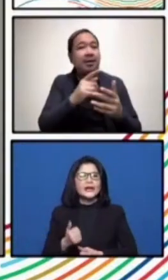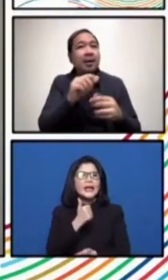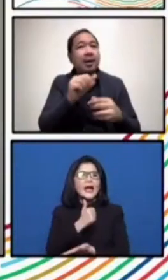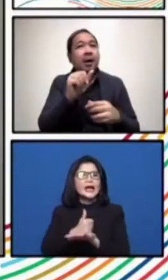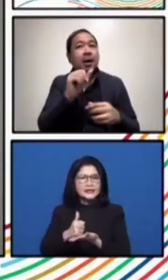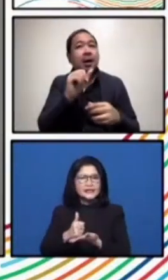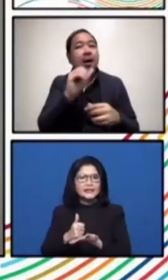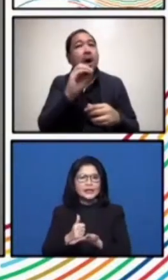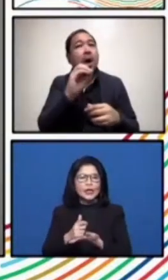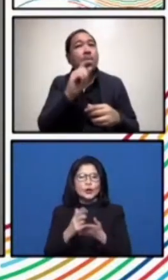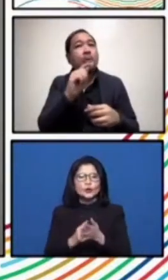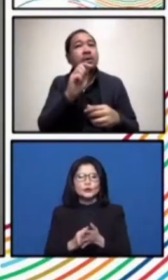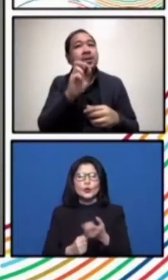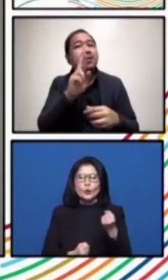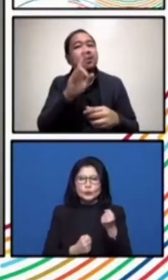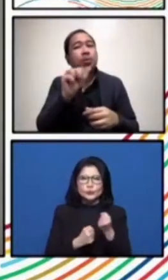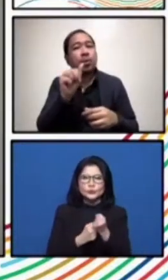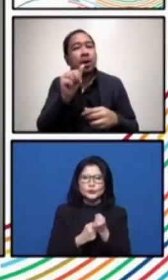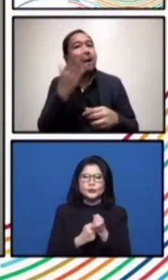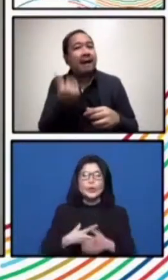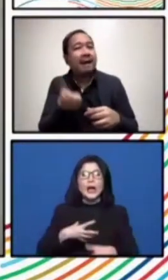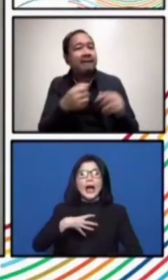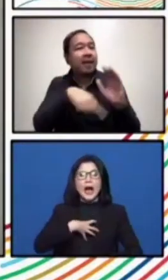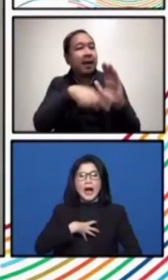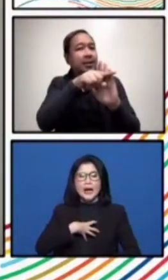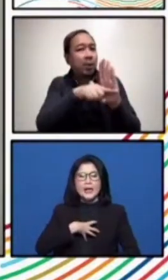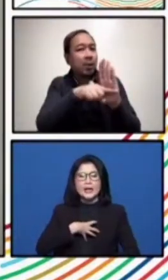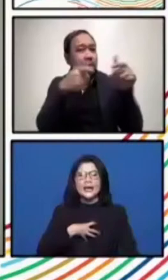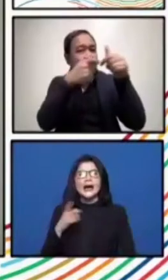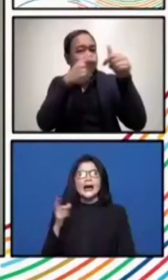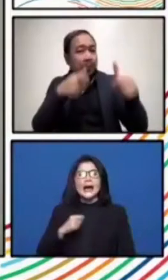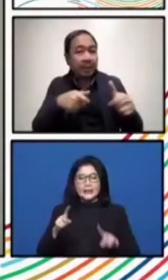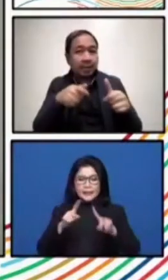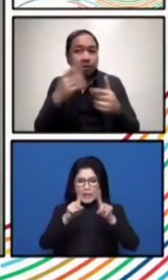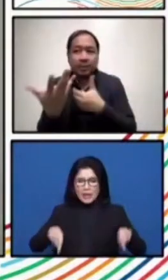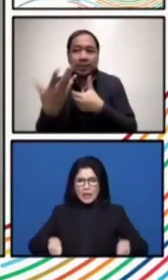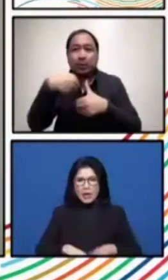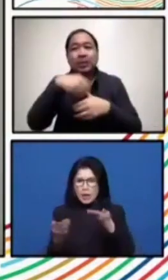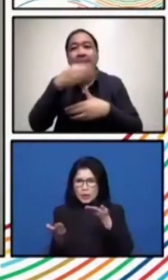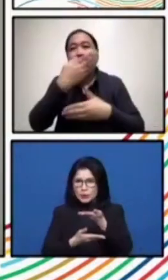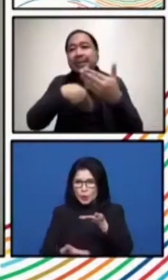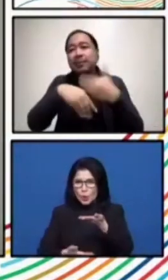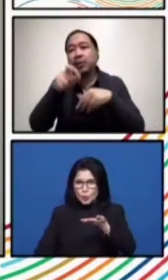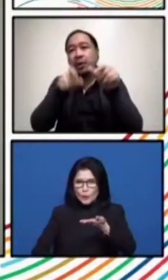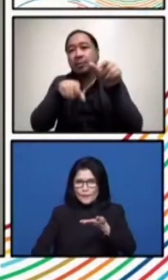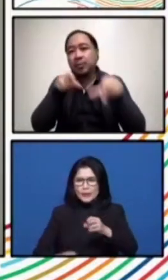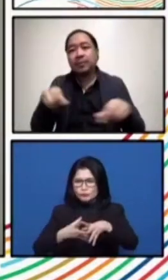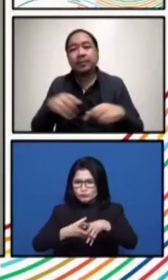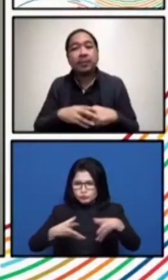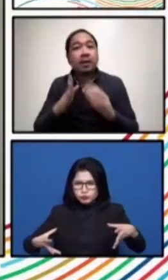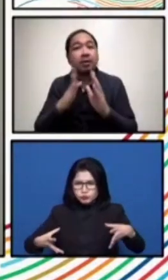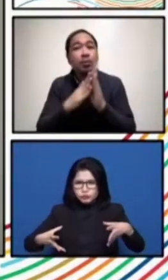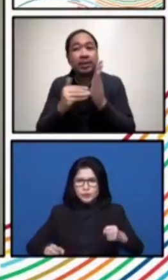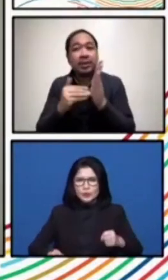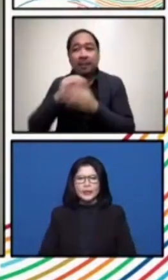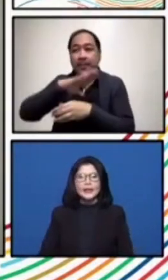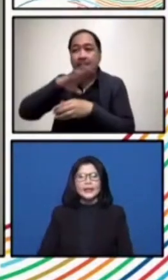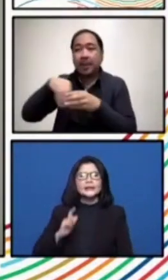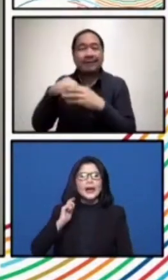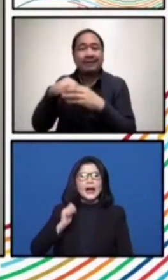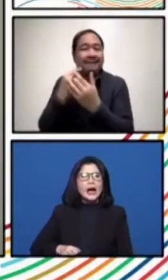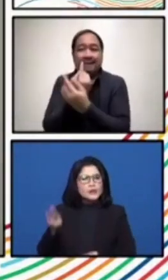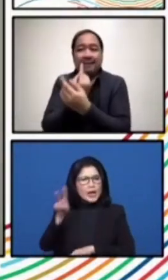has in its founding document which of course includes indigenous persons with disabilities we're part of the independent monitoring mechanism